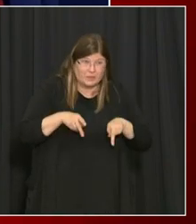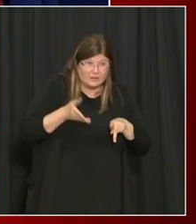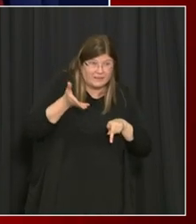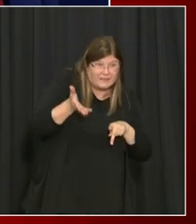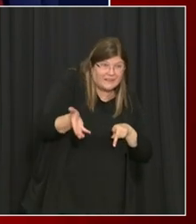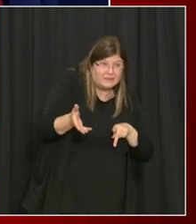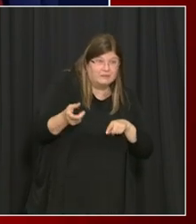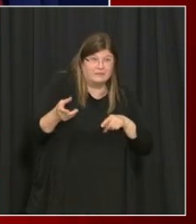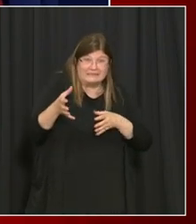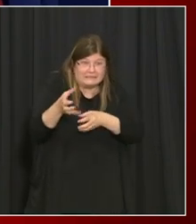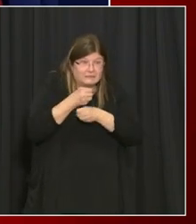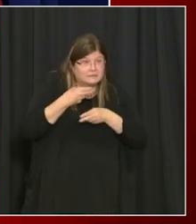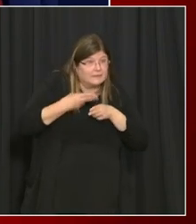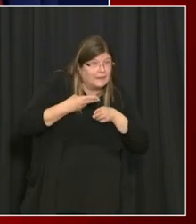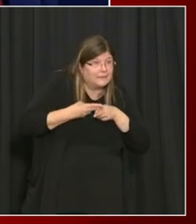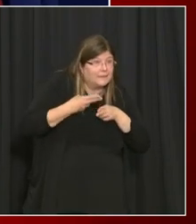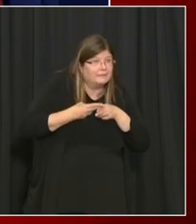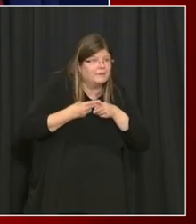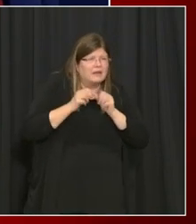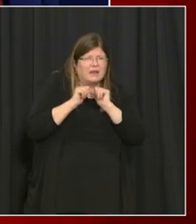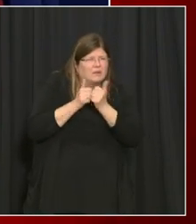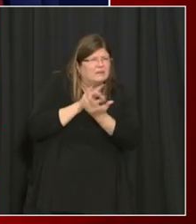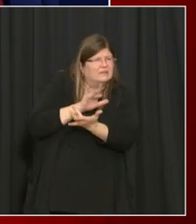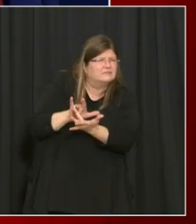name and how can we contact you?